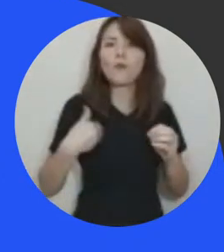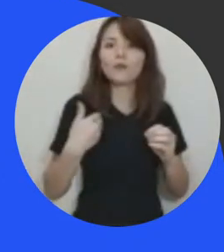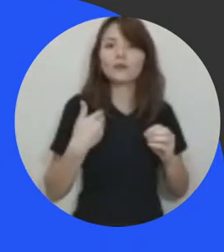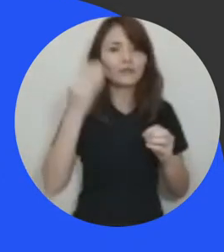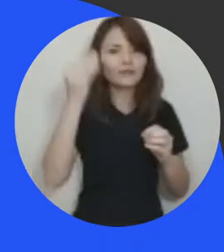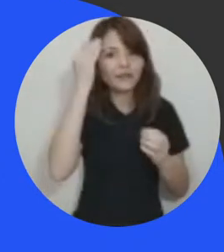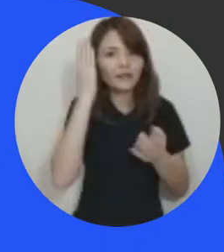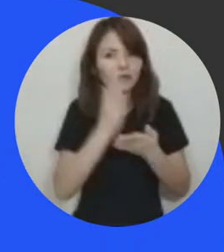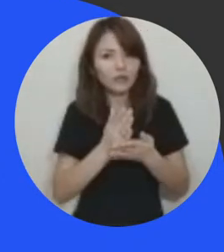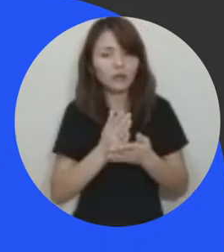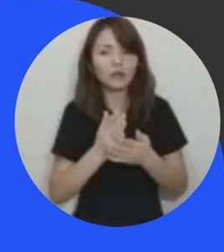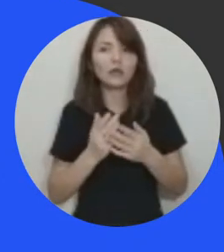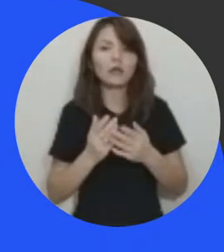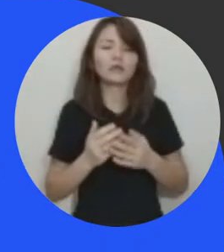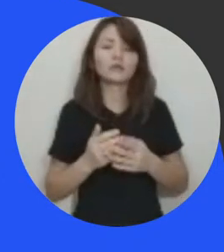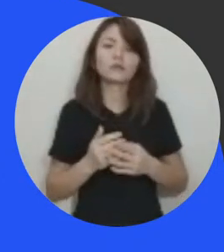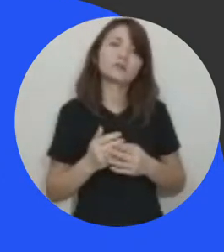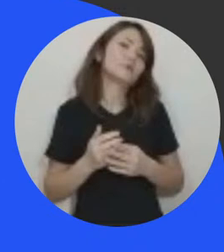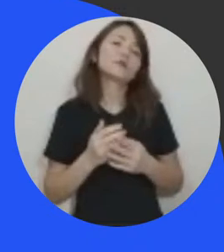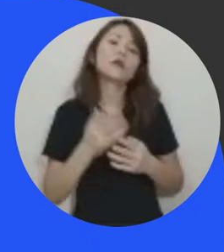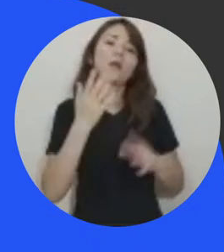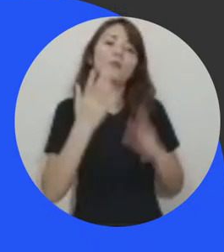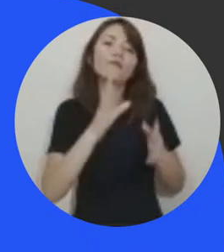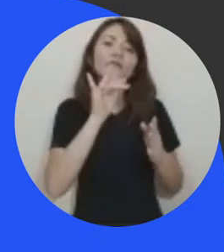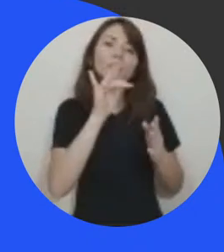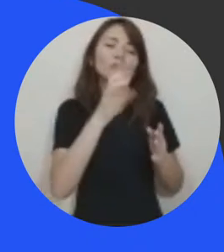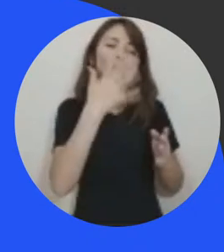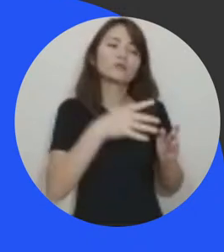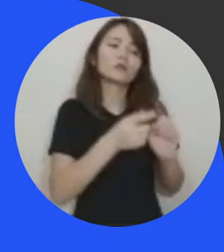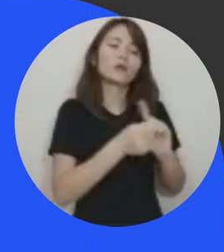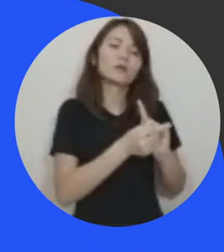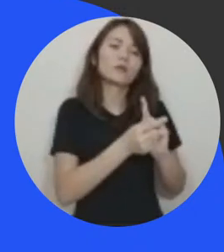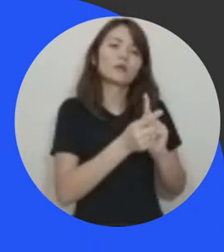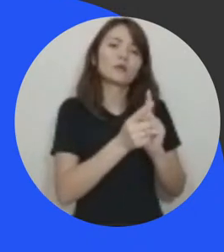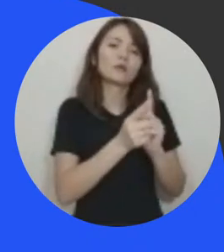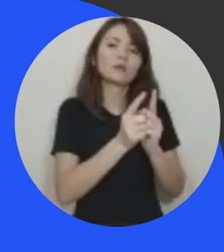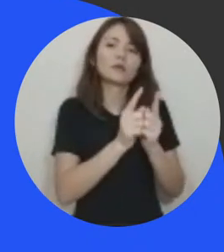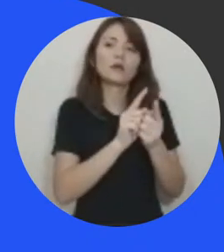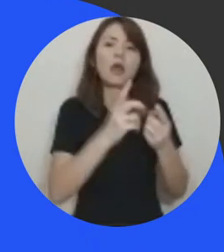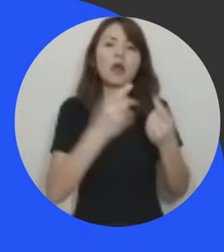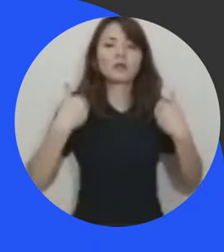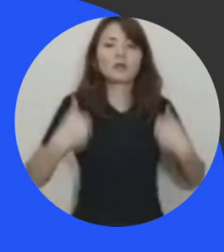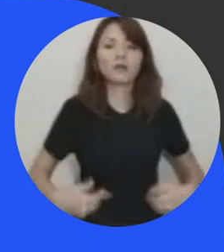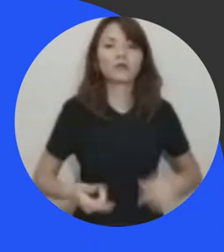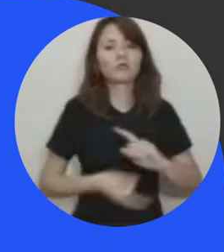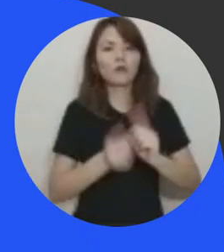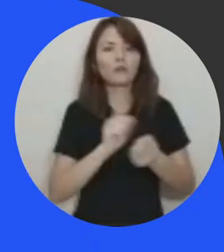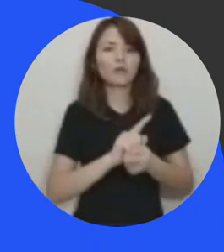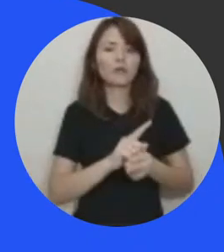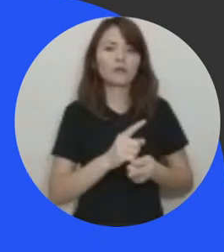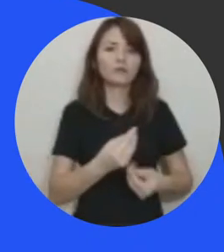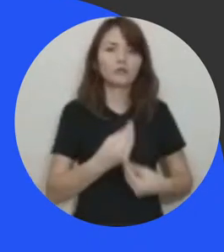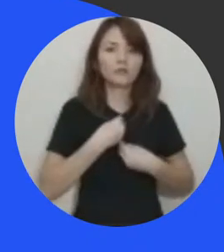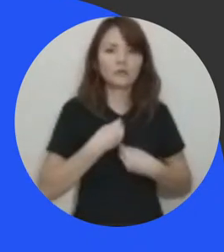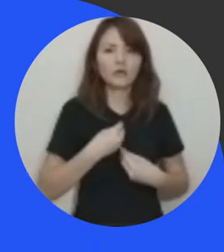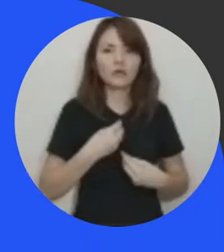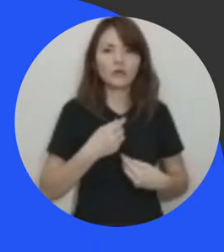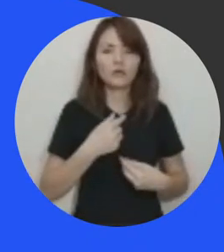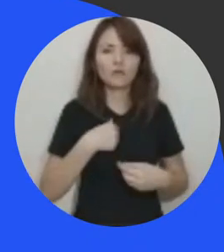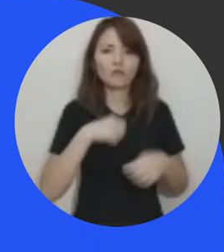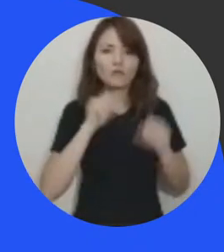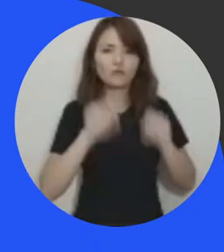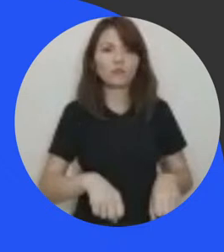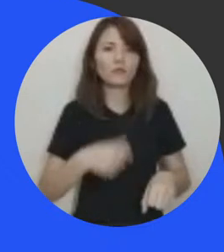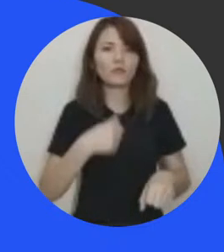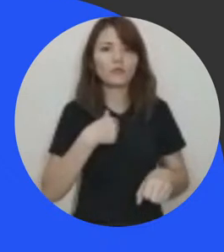that particular change to increase in frequency, so to infect more people or to infect people more quickly compared to other